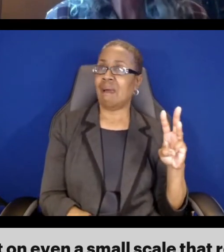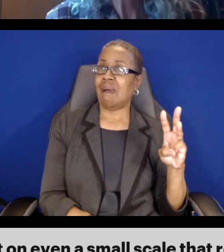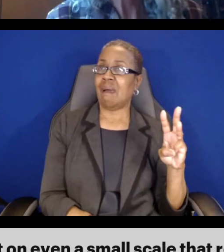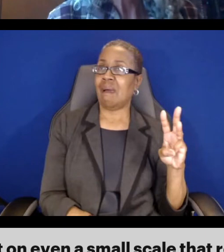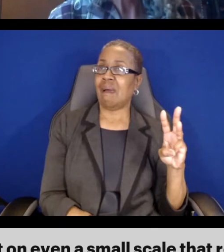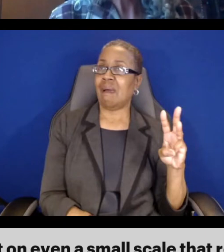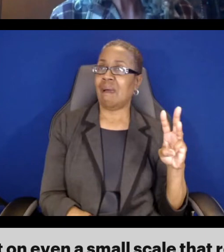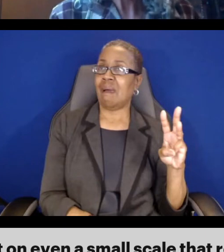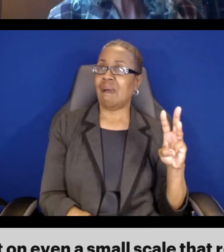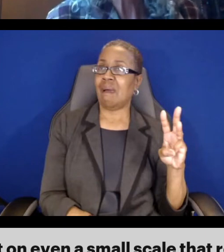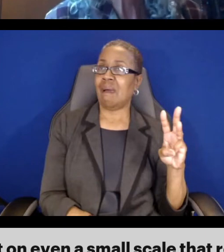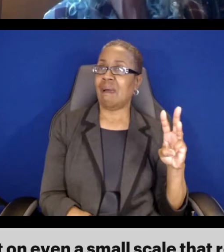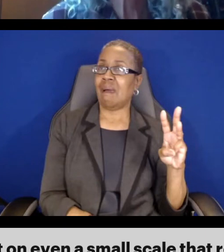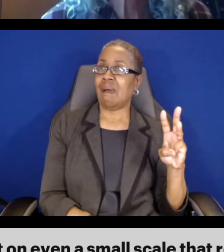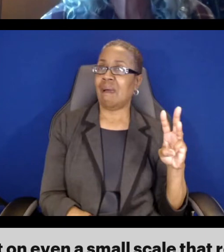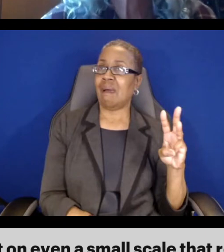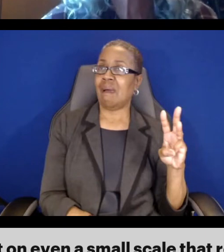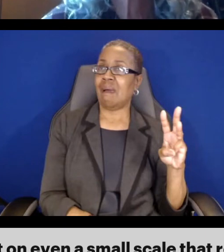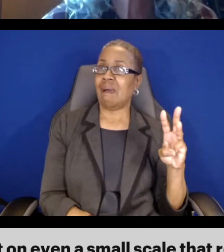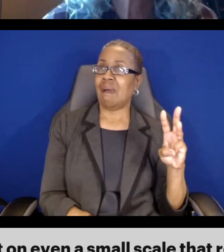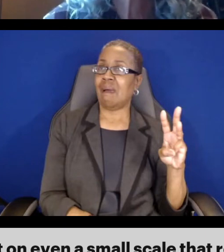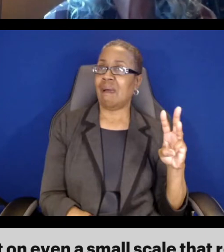I think that neighbor space